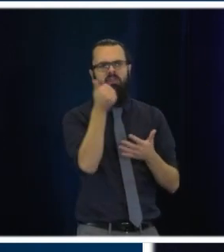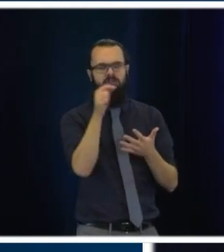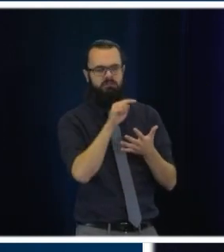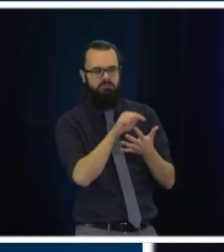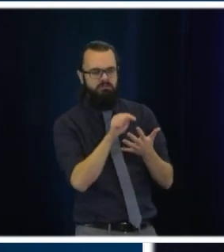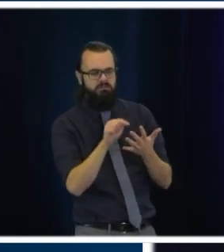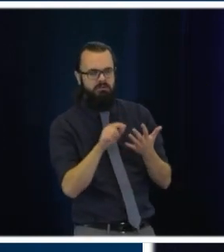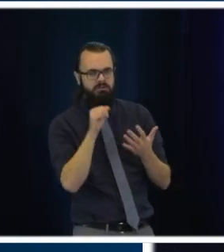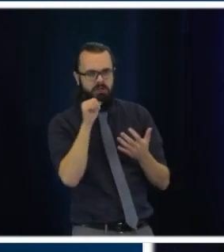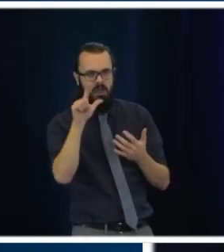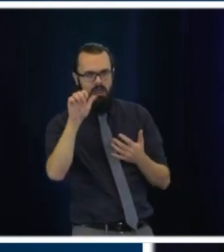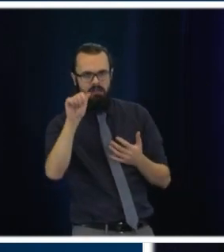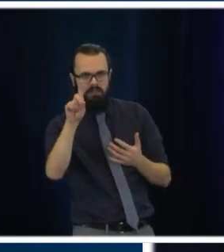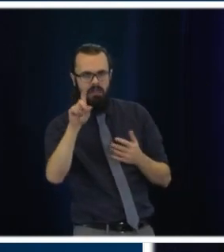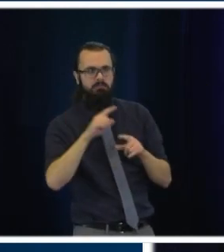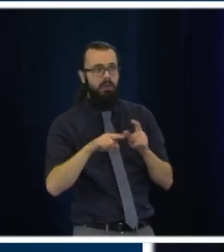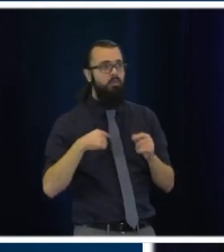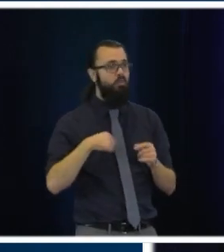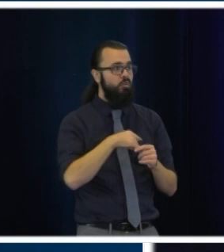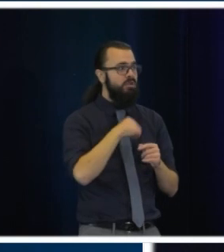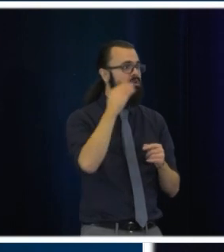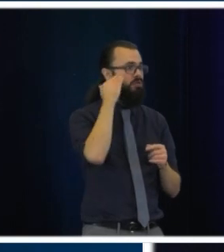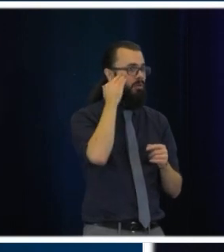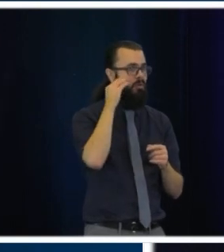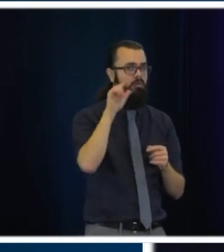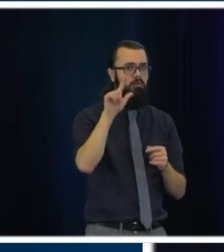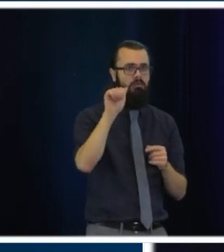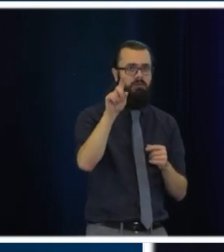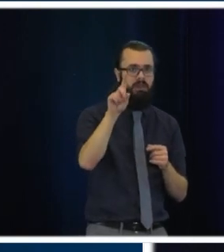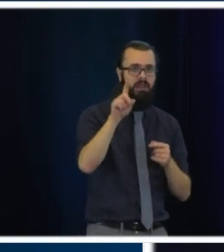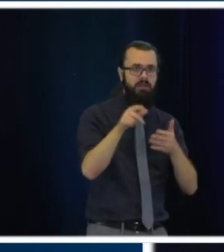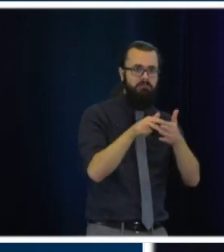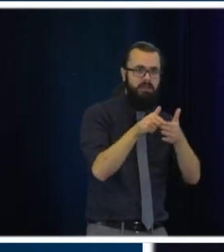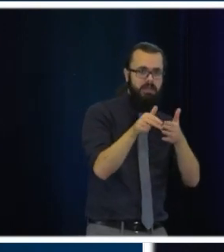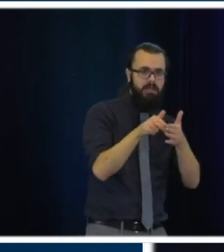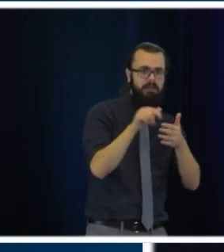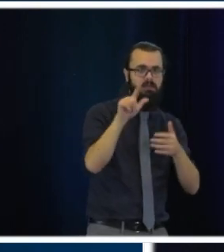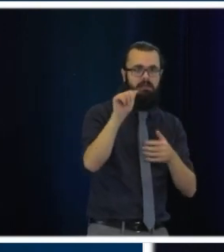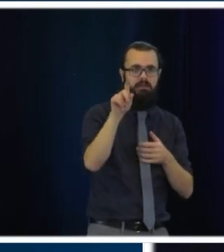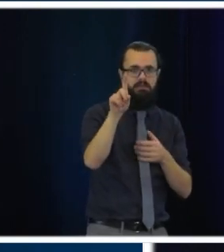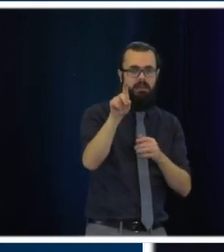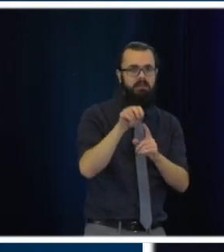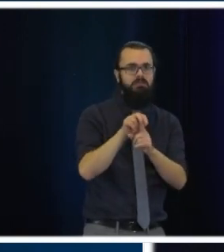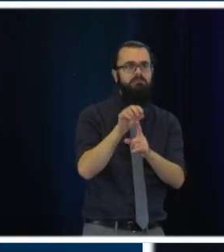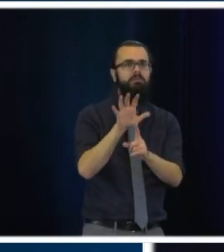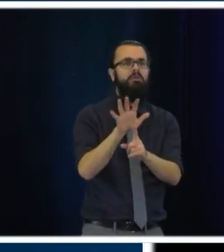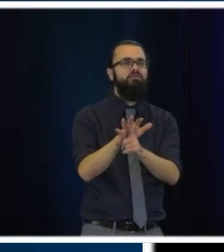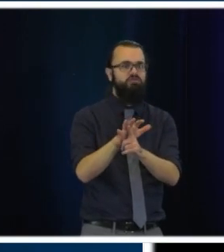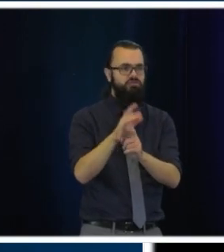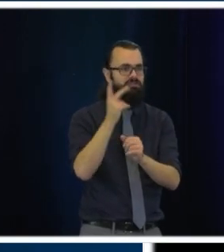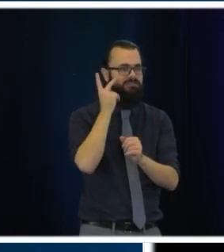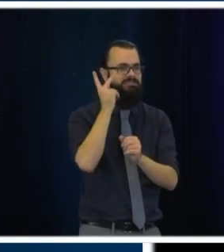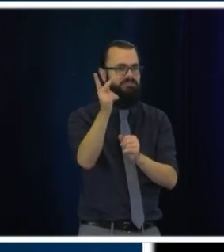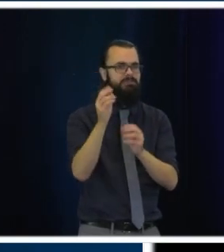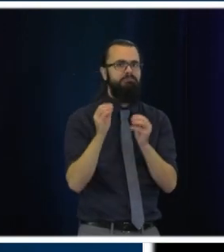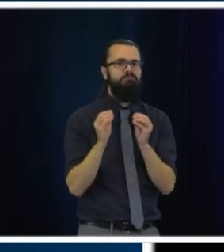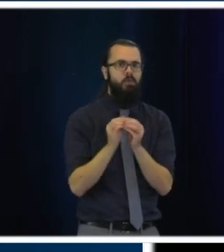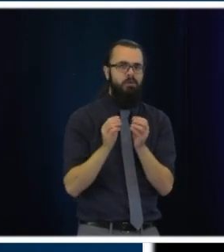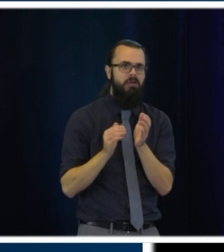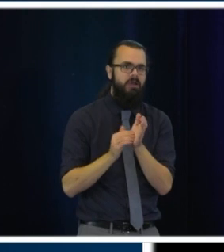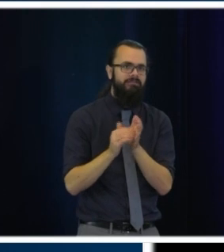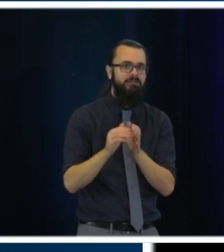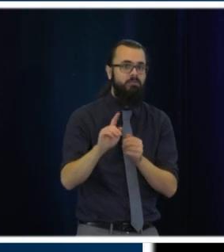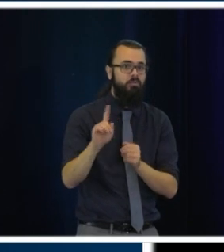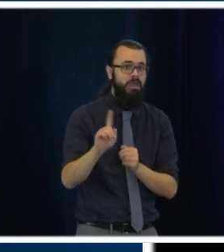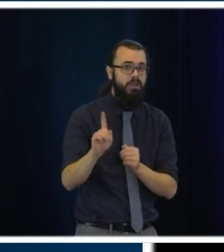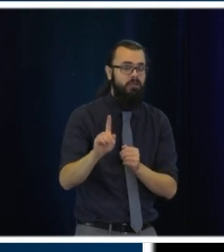we know that lead paint and lead exposure is disproportionately seen in these previously redlined